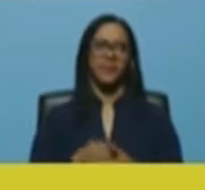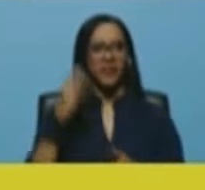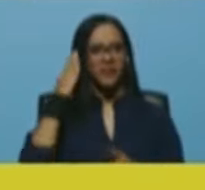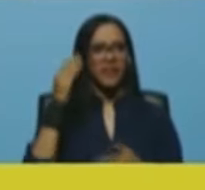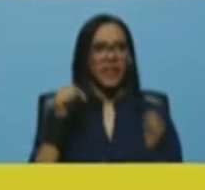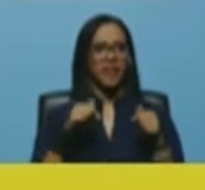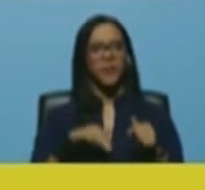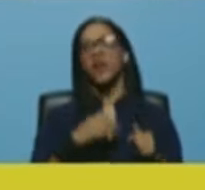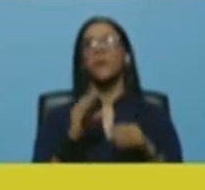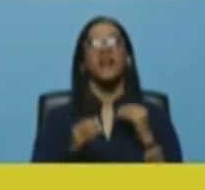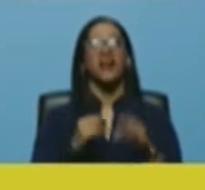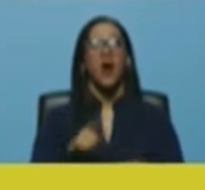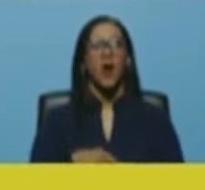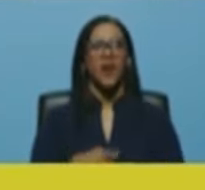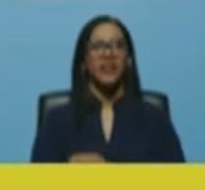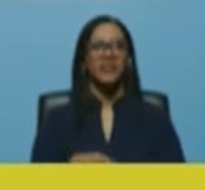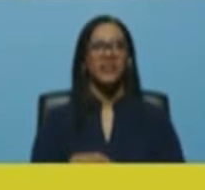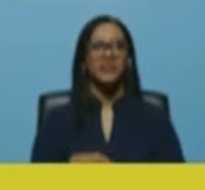and with your permission,